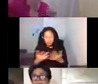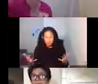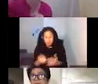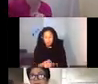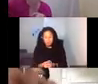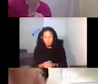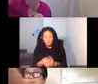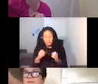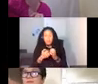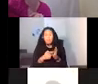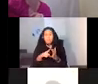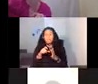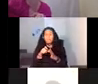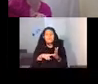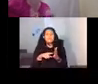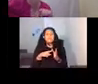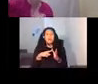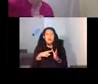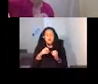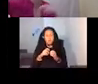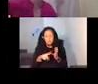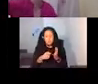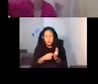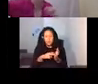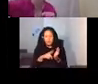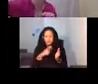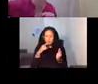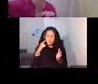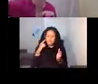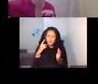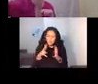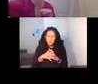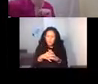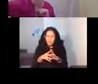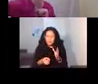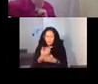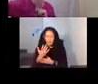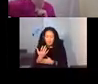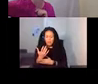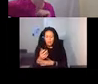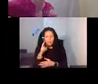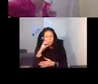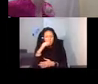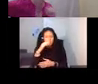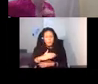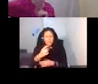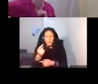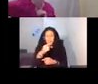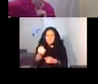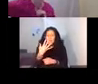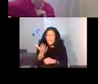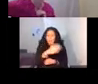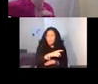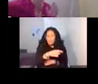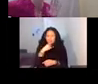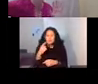One, Brenda Burnell, a software developer who was on the previous slide. I think you might have seen her at the bottom. She was a software